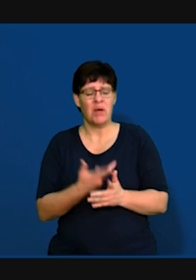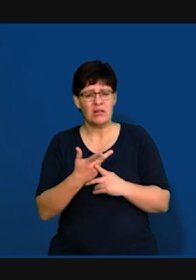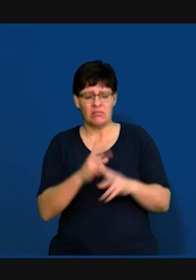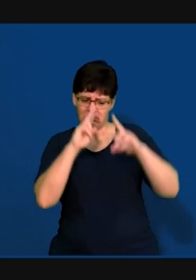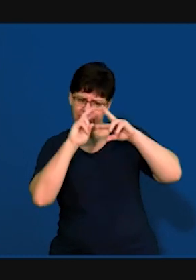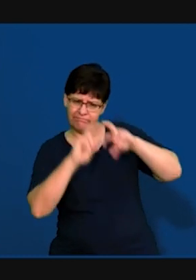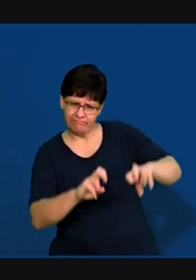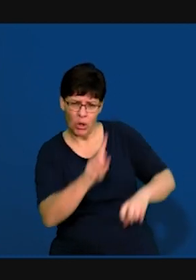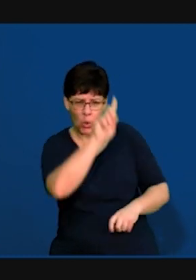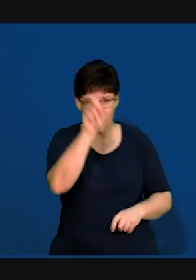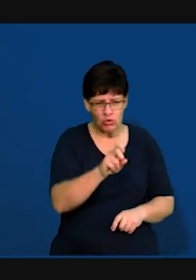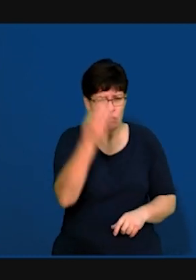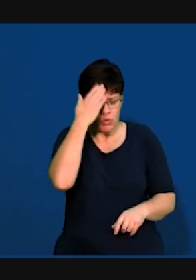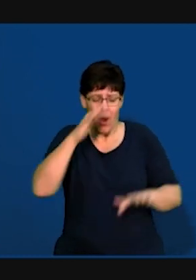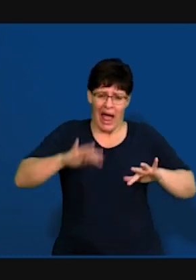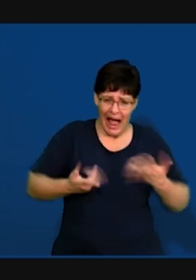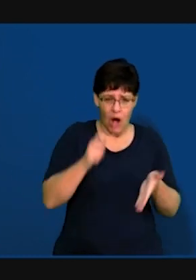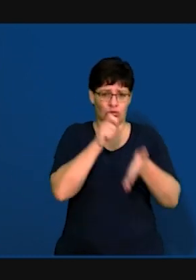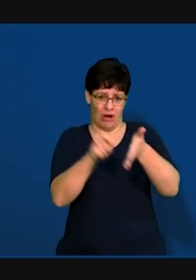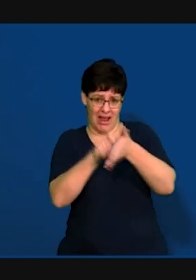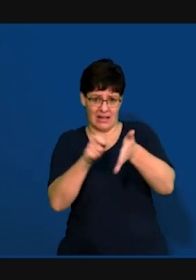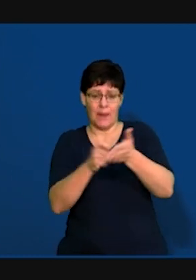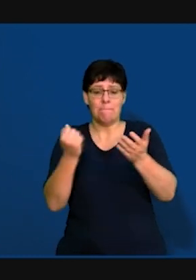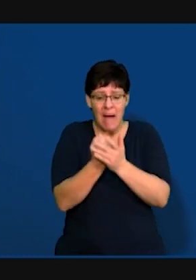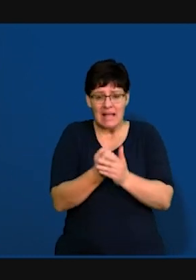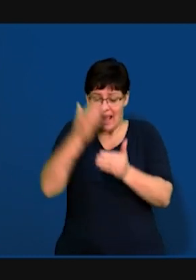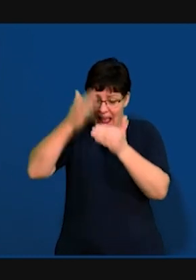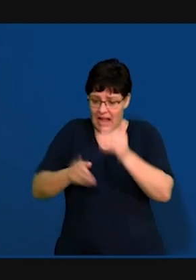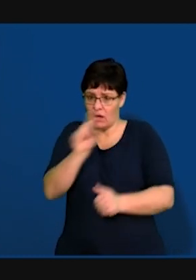investigative question in as far as the punctuation is concerned. Right.